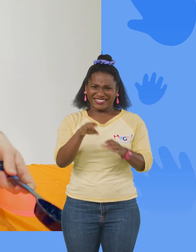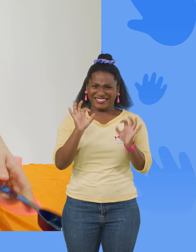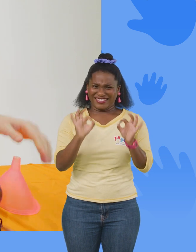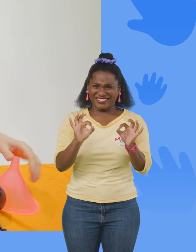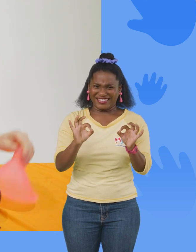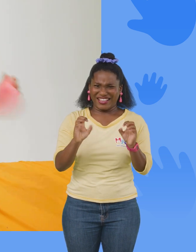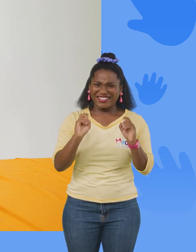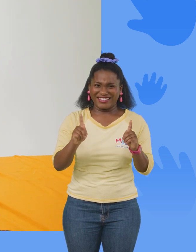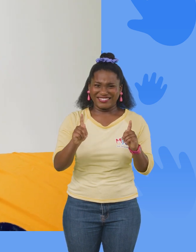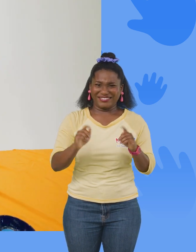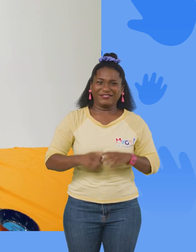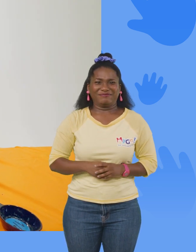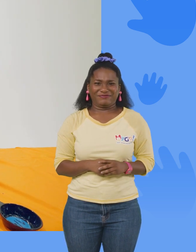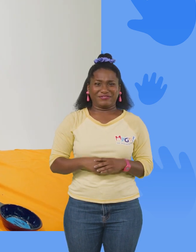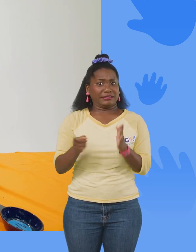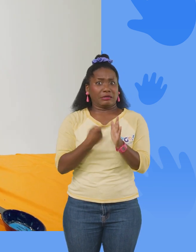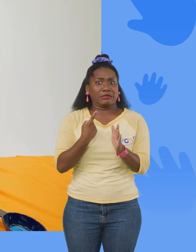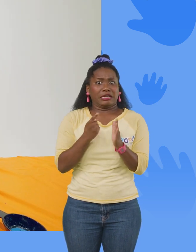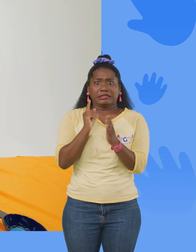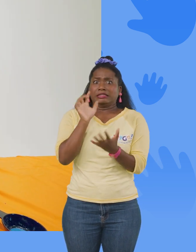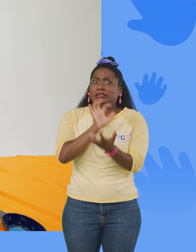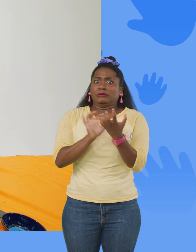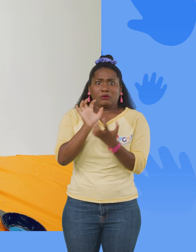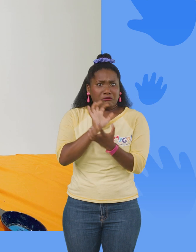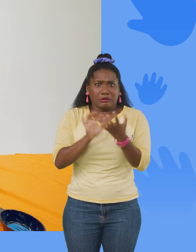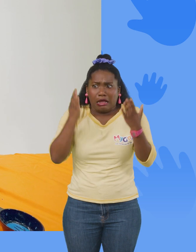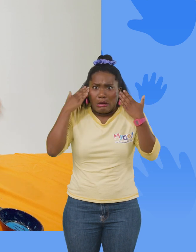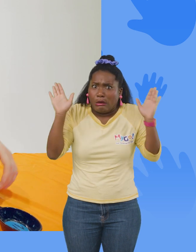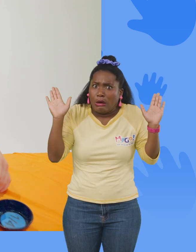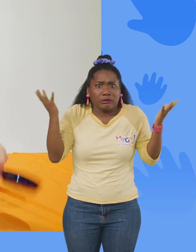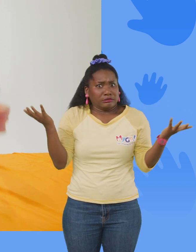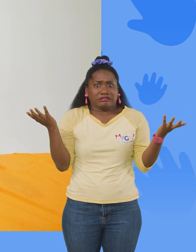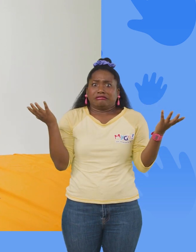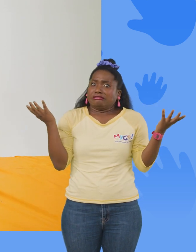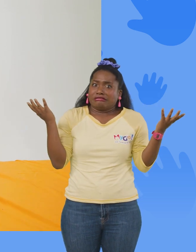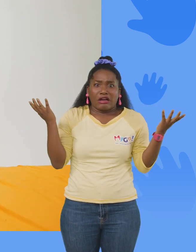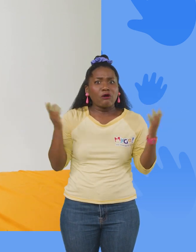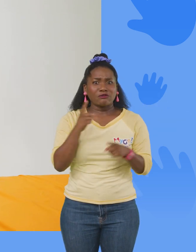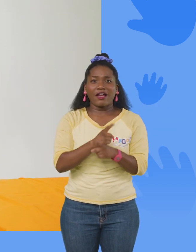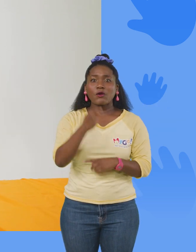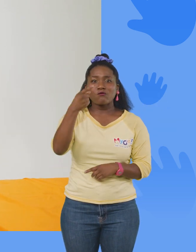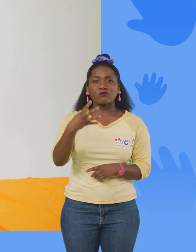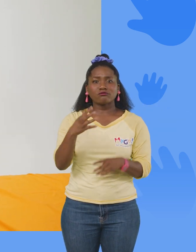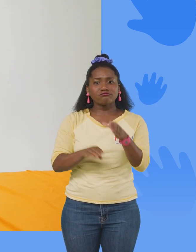Perfect, all right. Sometimes it can be so confusing. Okay, all right, one quarter of a cup.